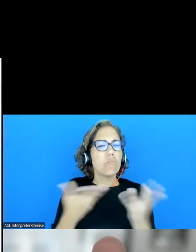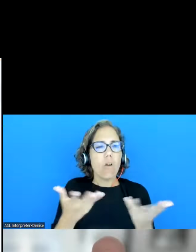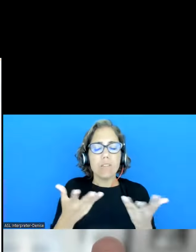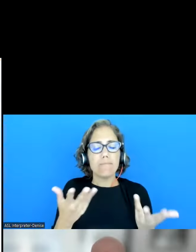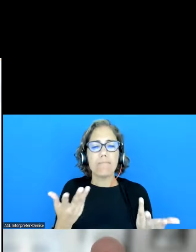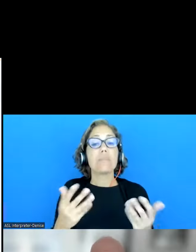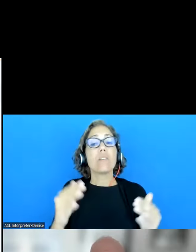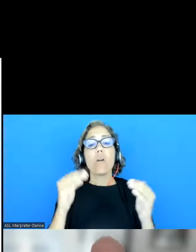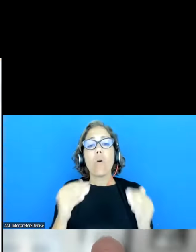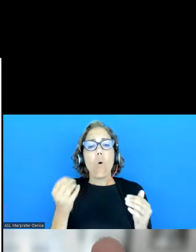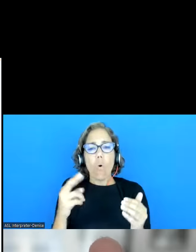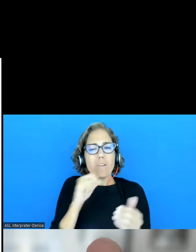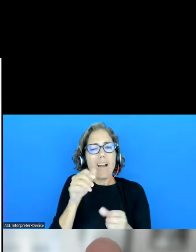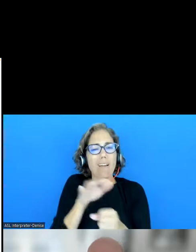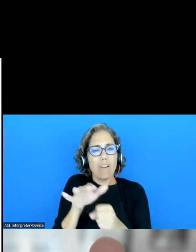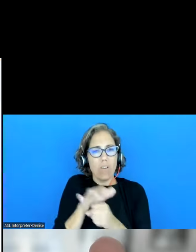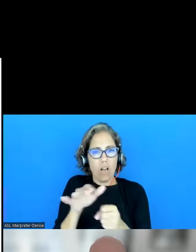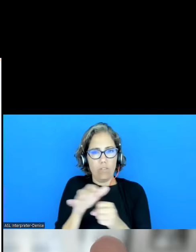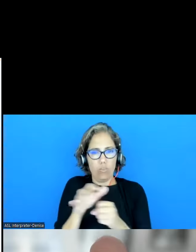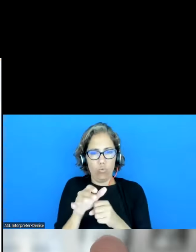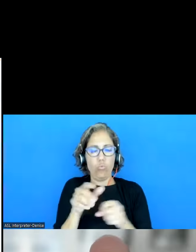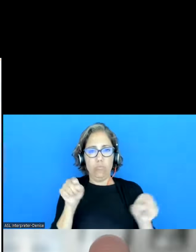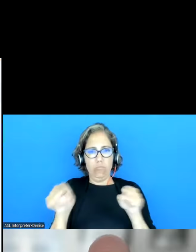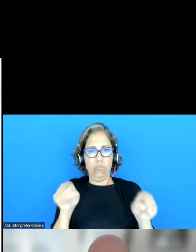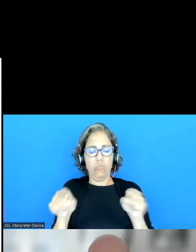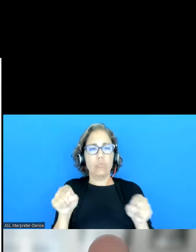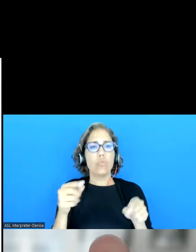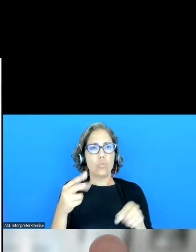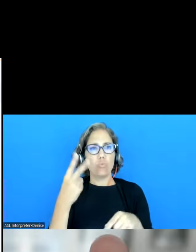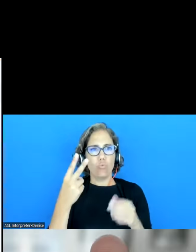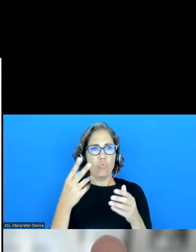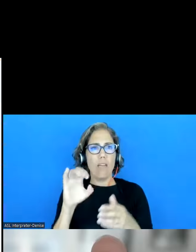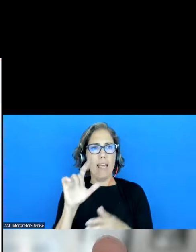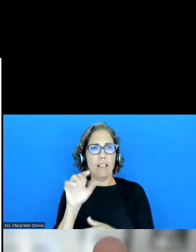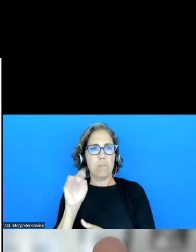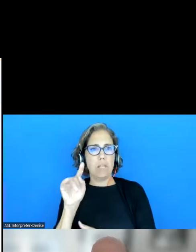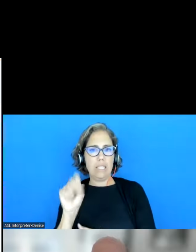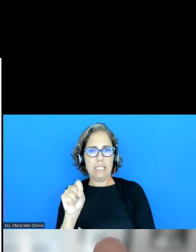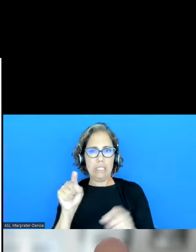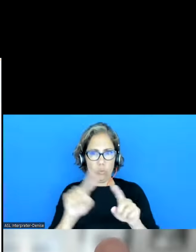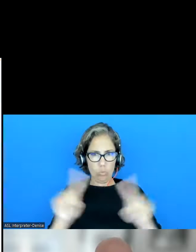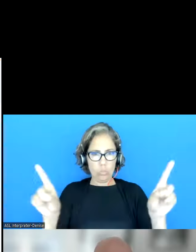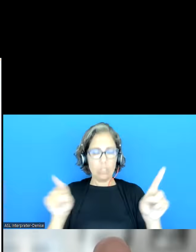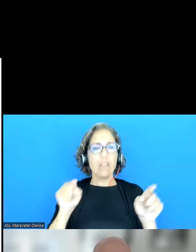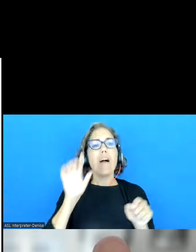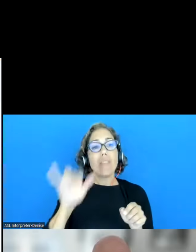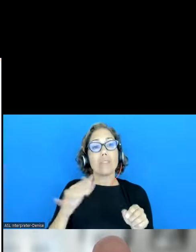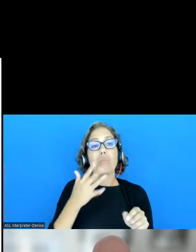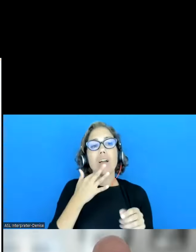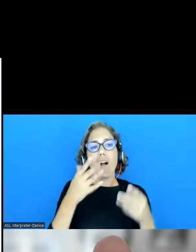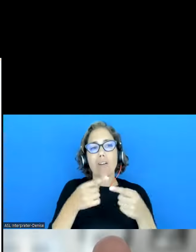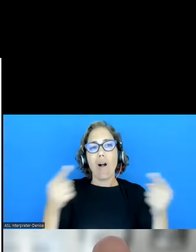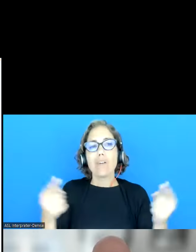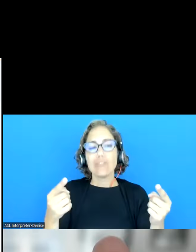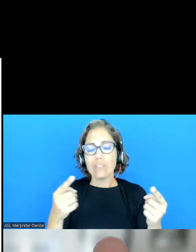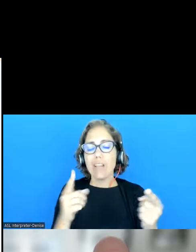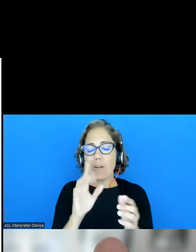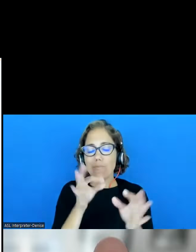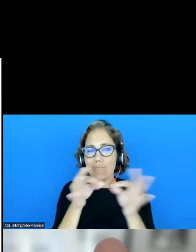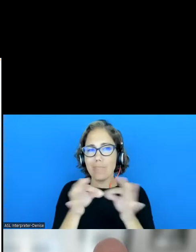not be enough to distinguish between two elements that are on the page in some cases, which is where the color contrast will come into play here in just a